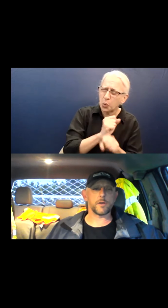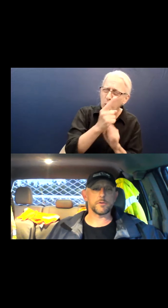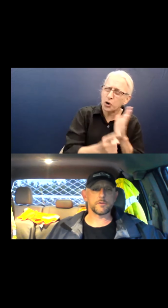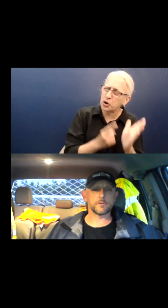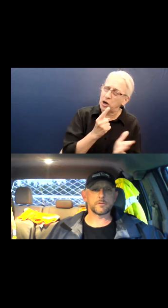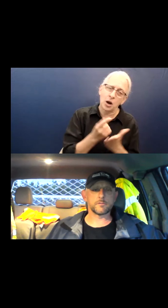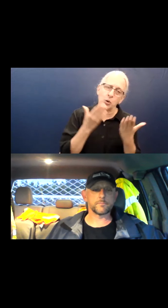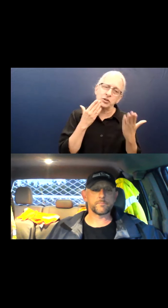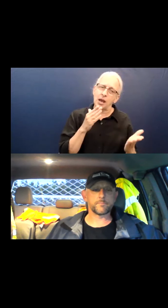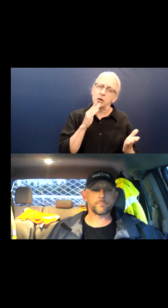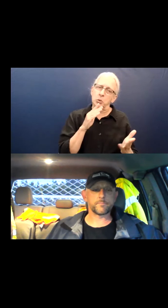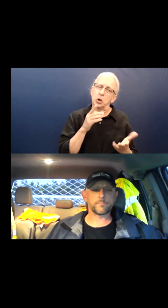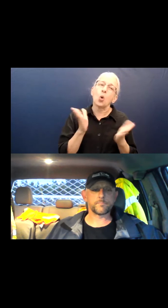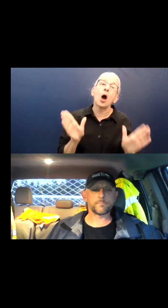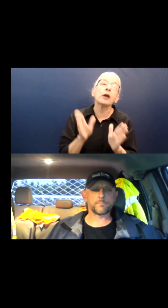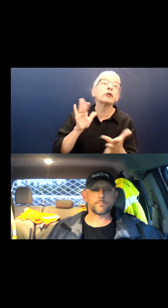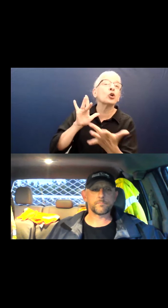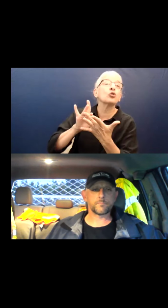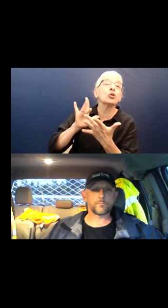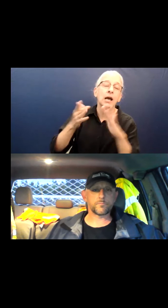City of Redmond.